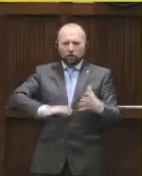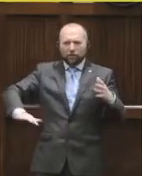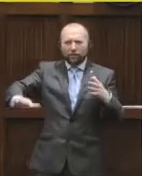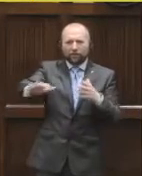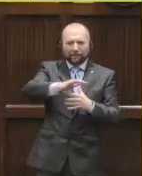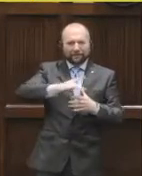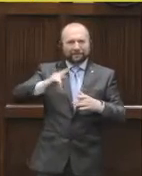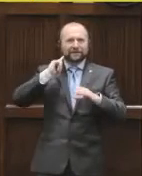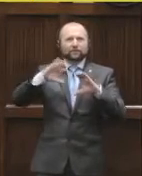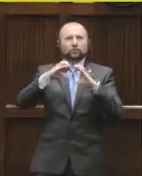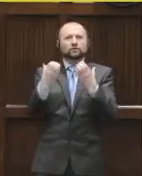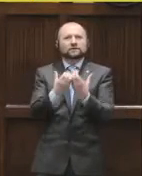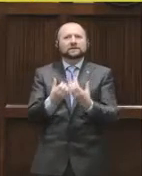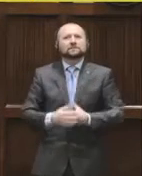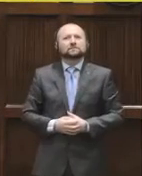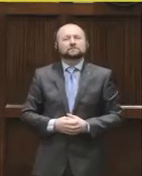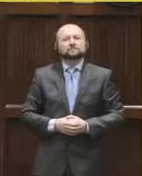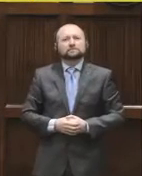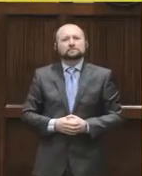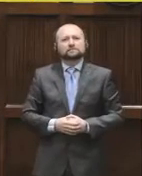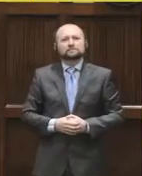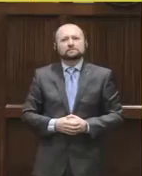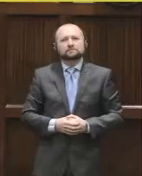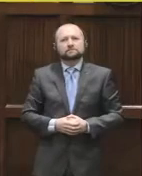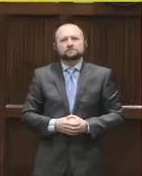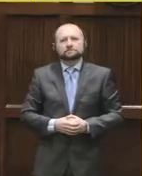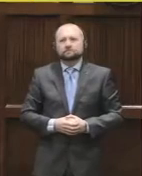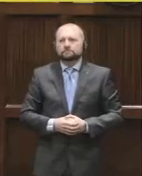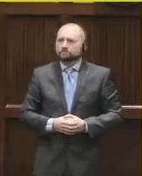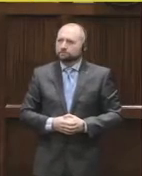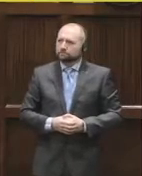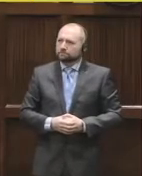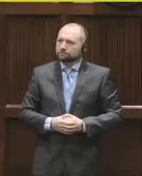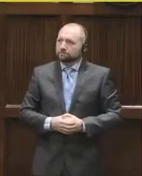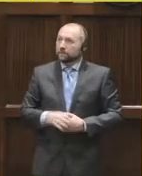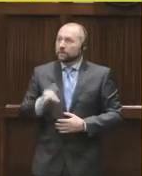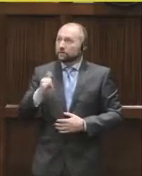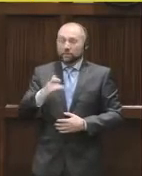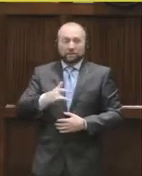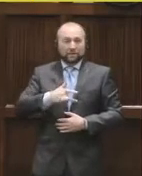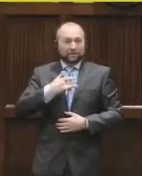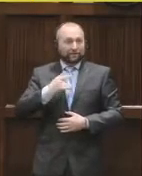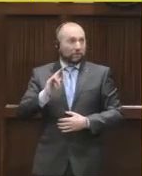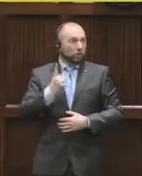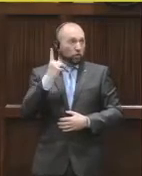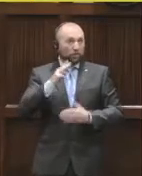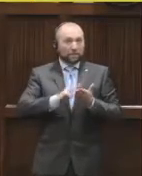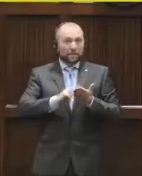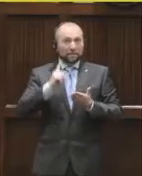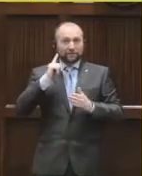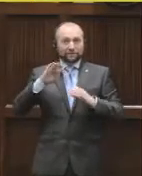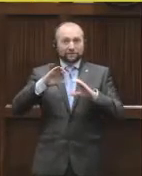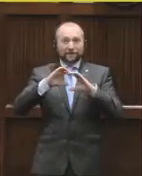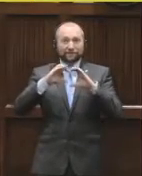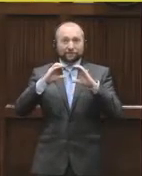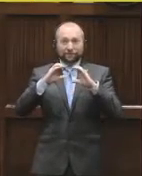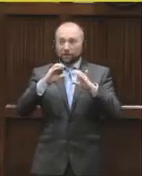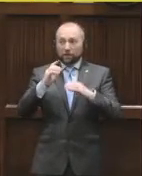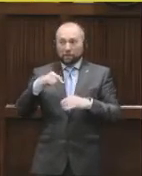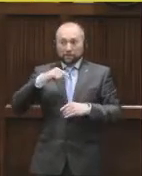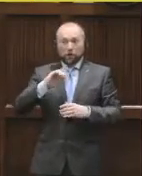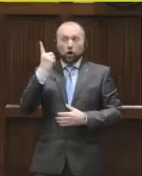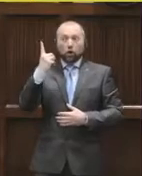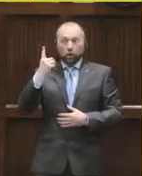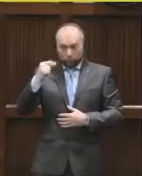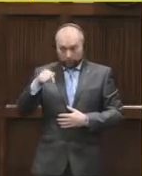deaf community. I think I'm probably the only member of the Oireachtas that holds a diploma for teachers